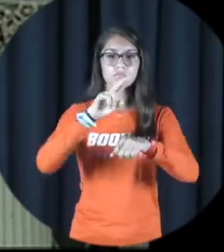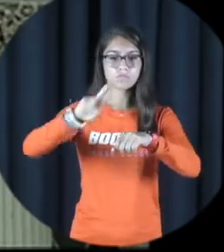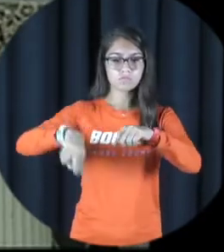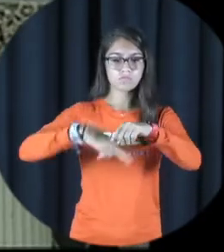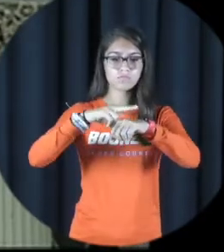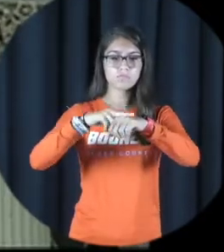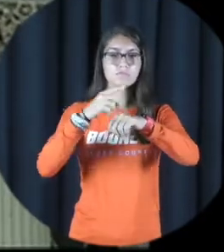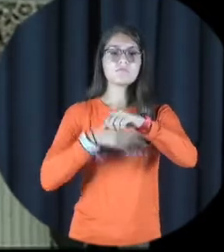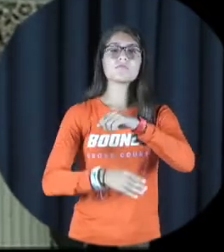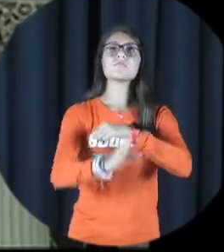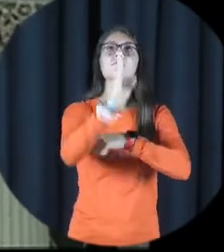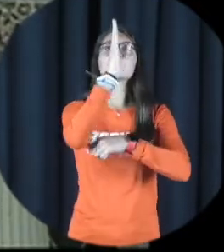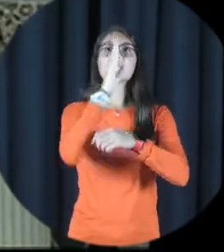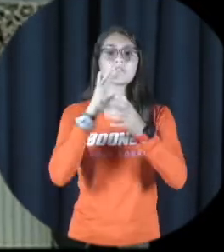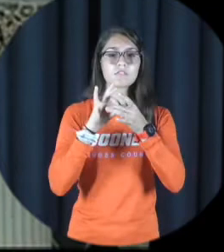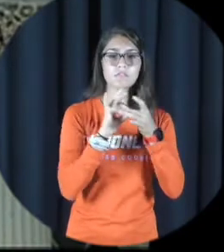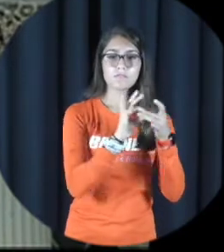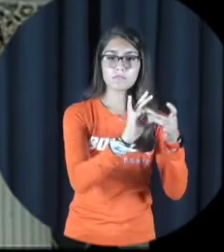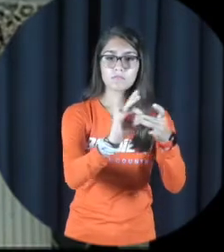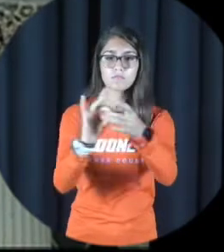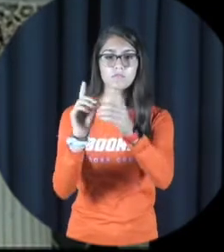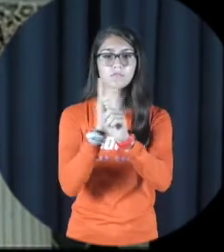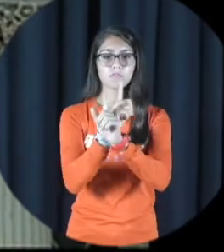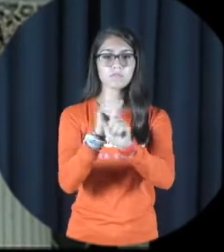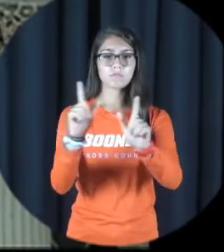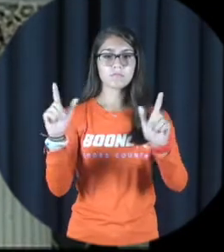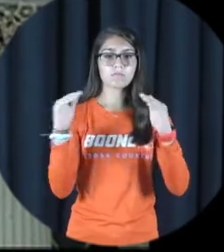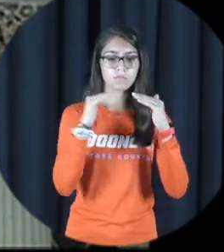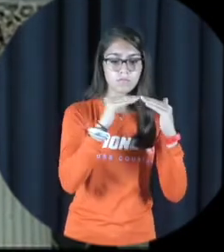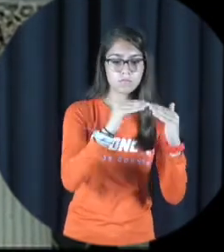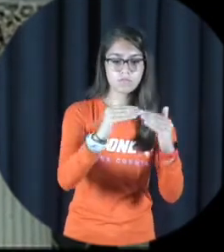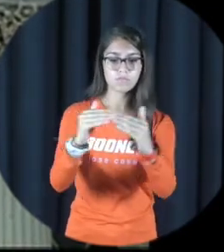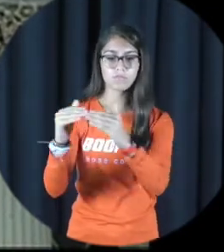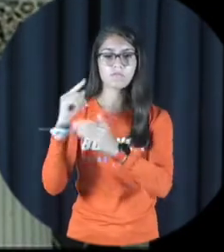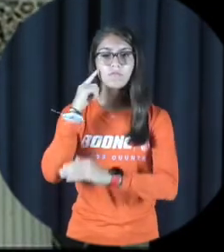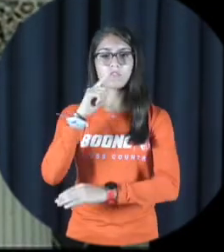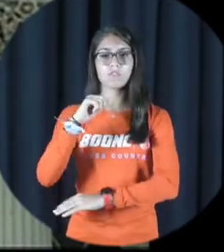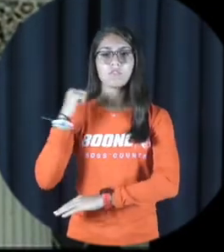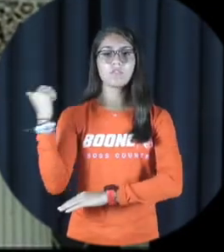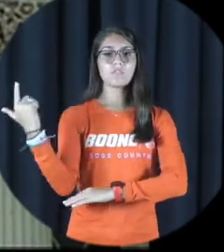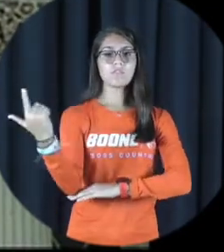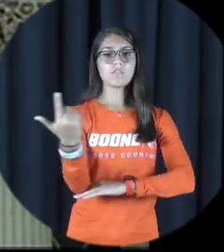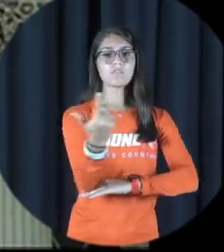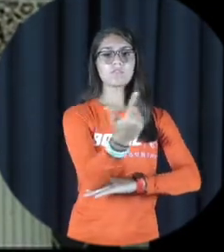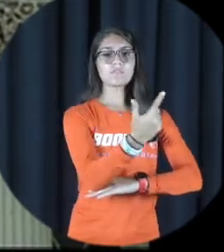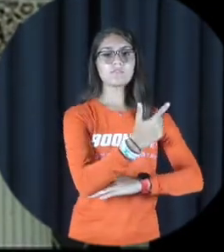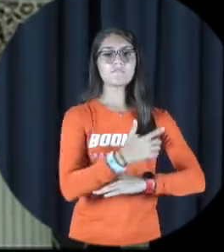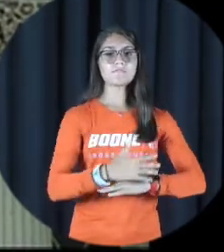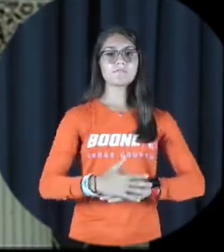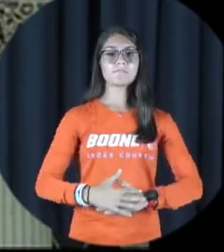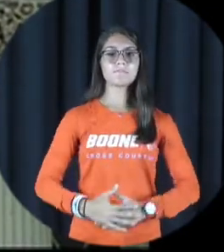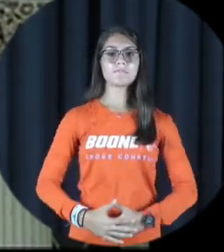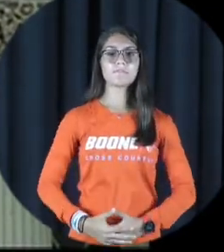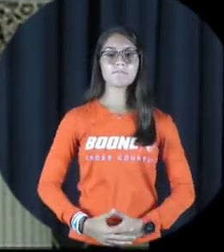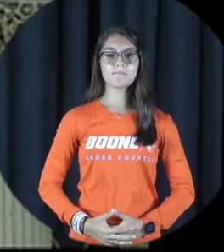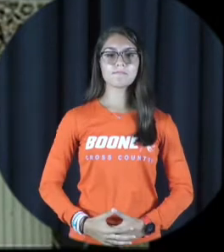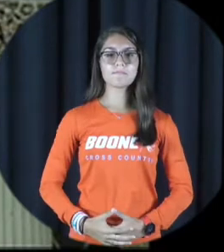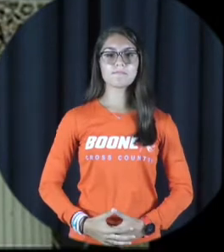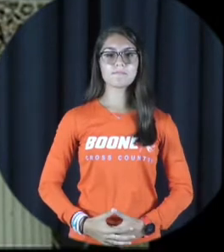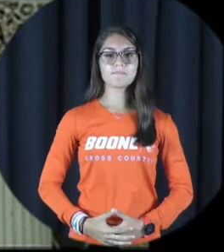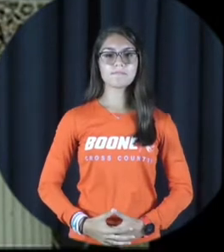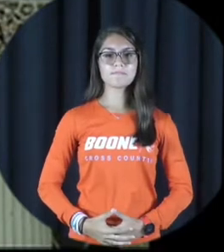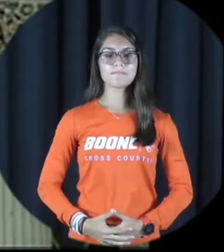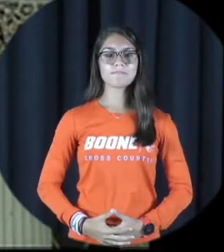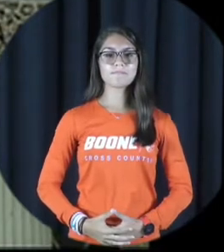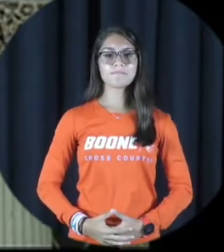one nation, under God, indivisible, with liberty and justice for all. Please remain